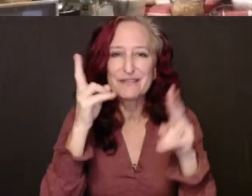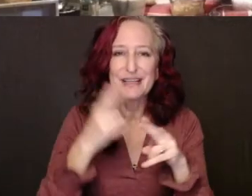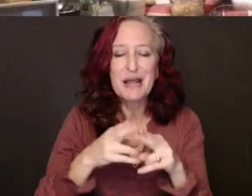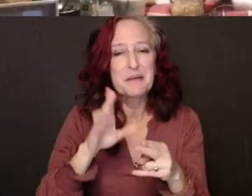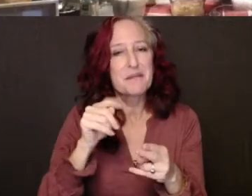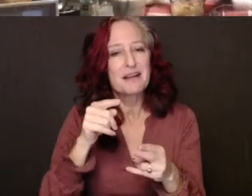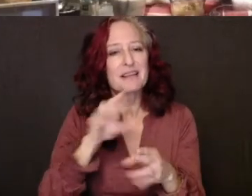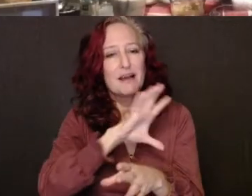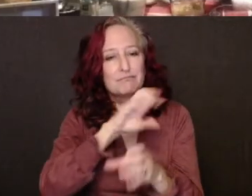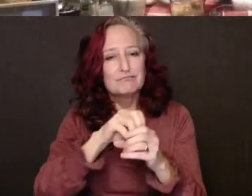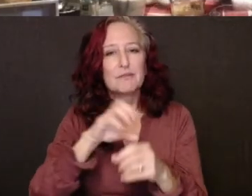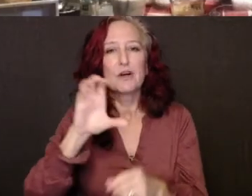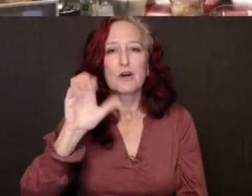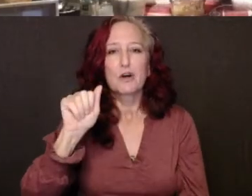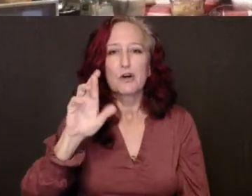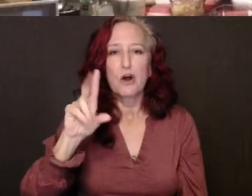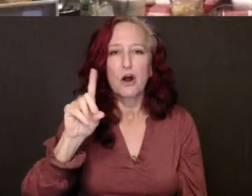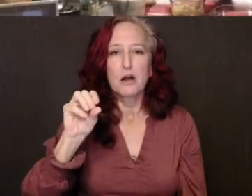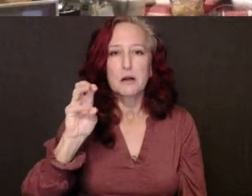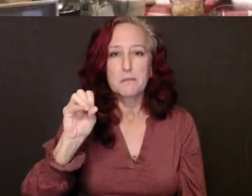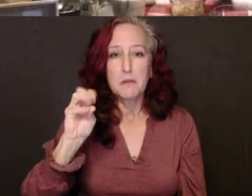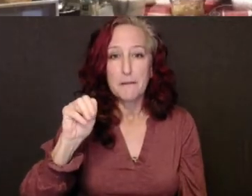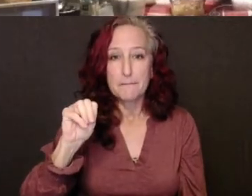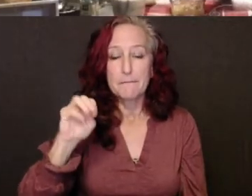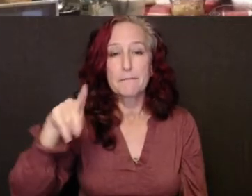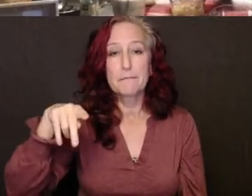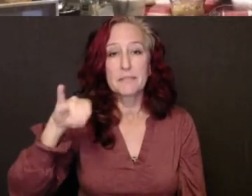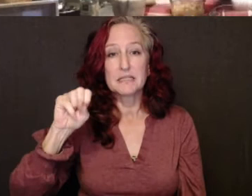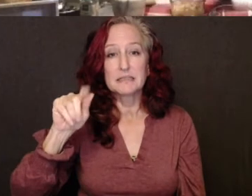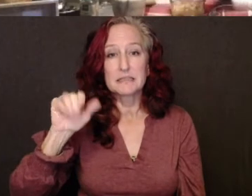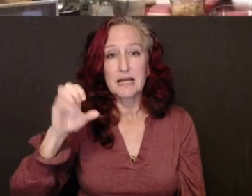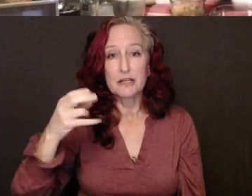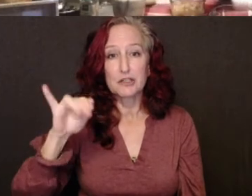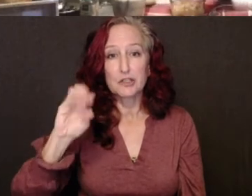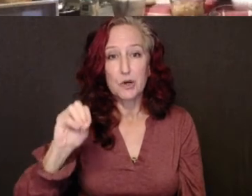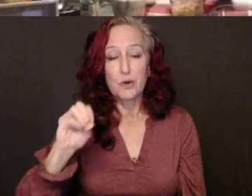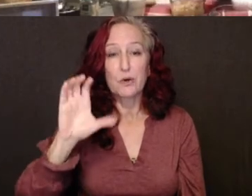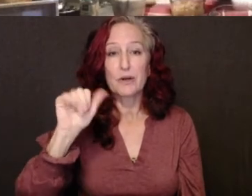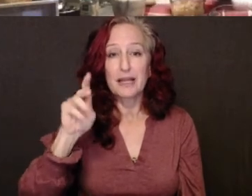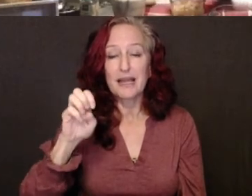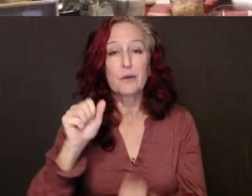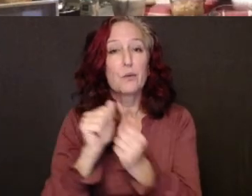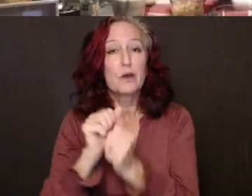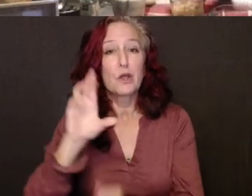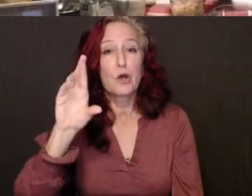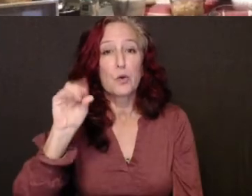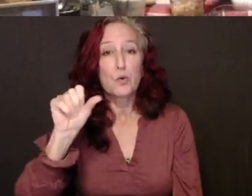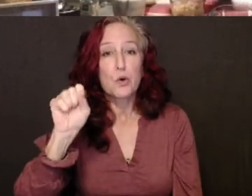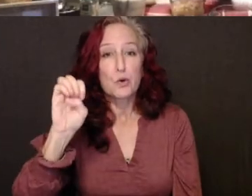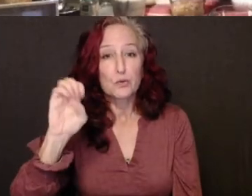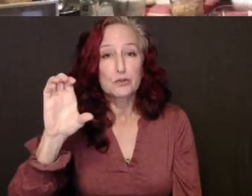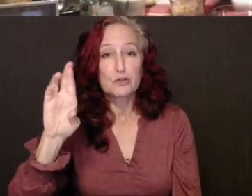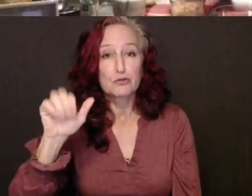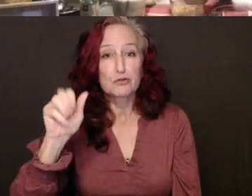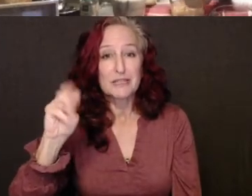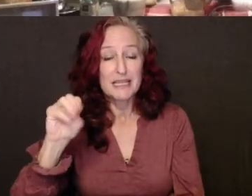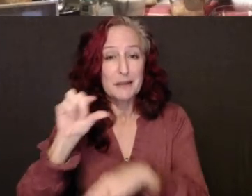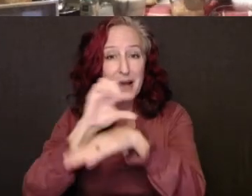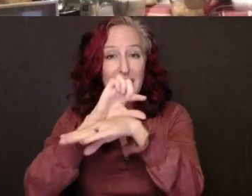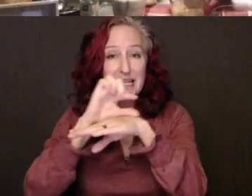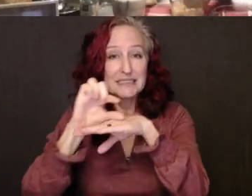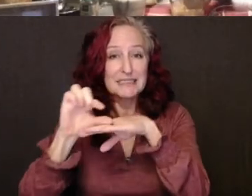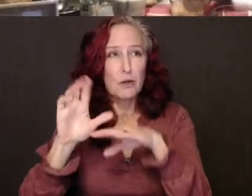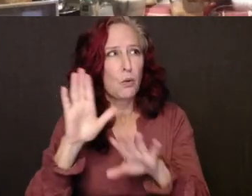I really like incorporating like elements of like my childhood and like Indian sweets. And so I created a